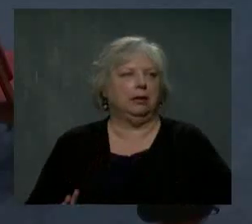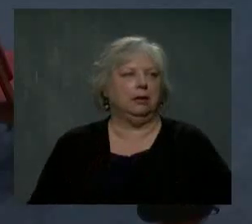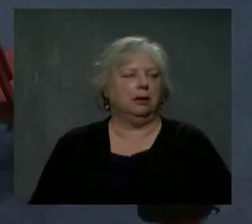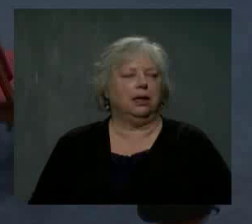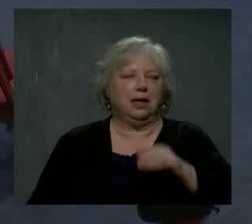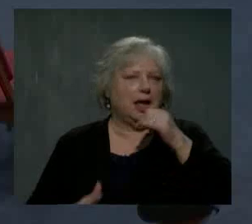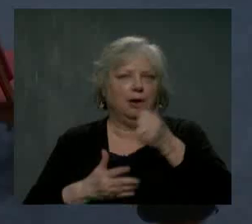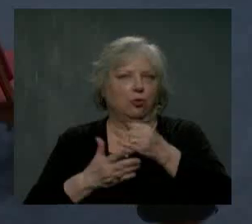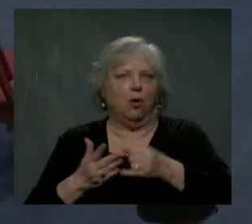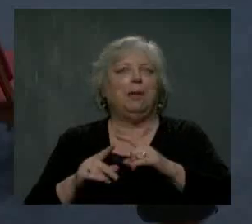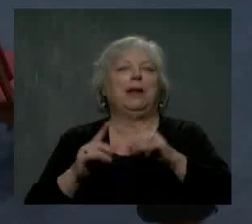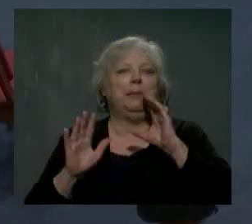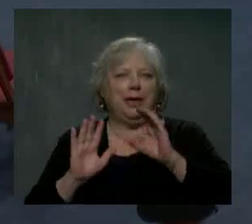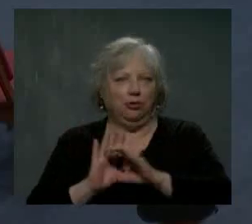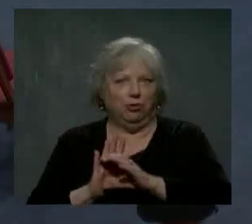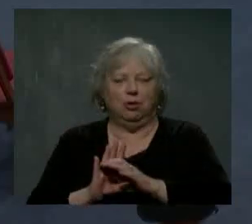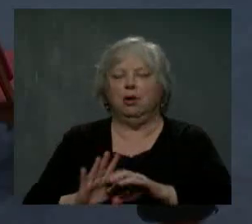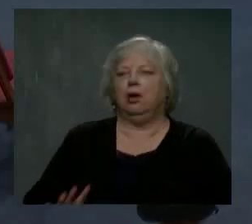not a drawing.